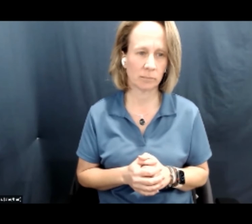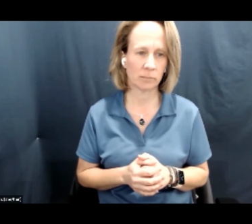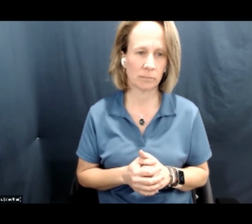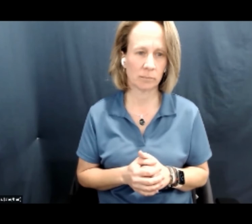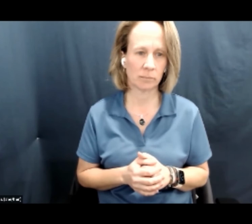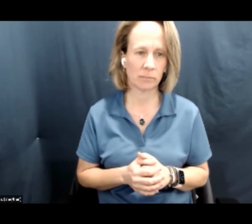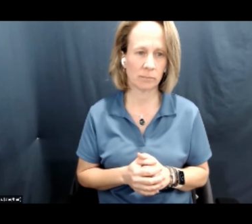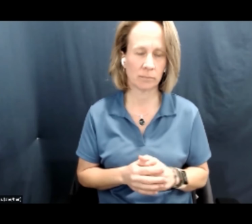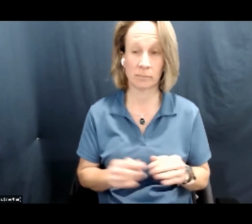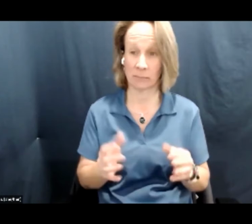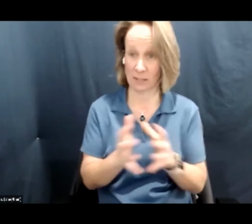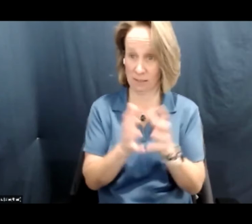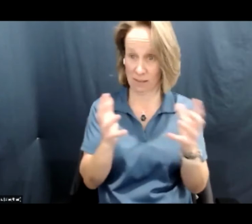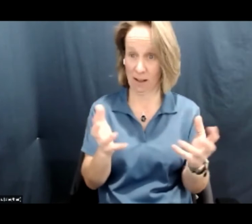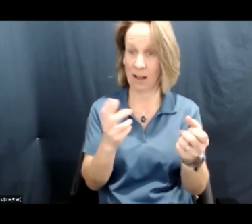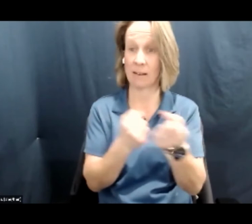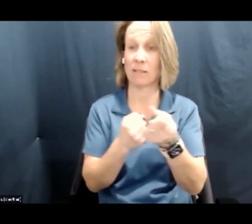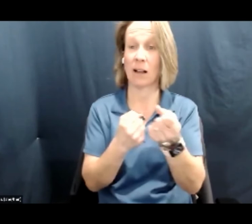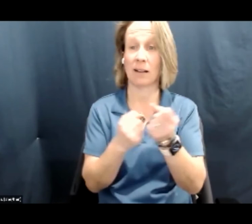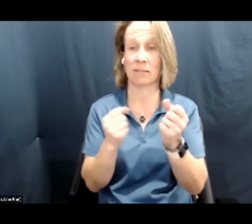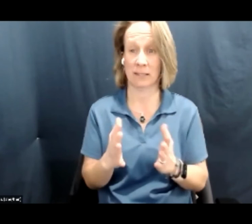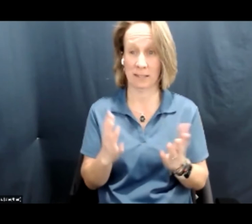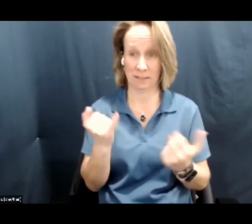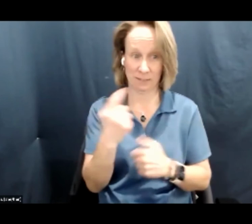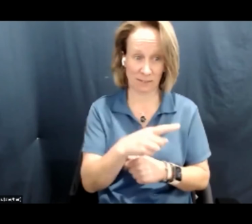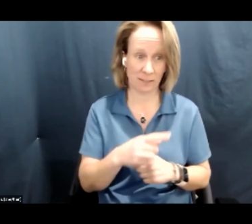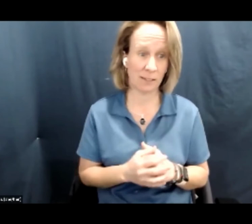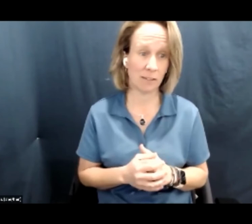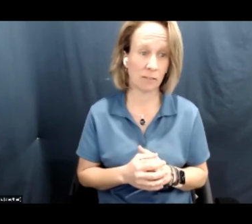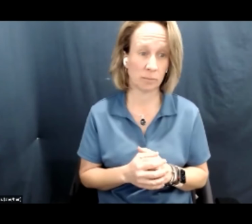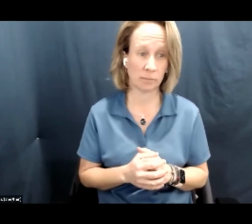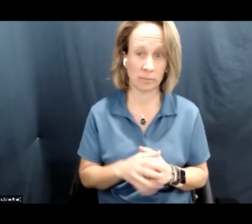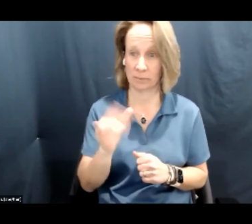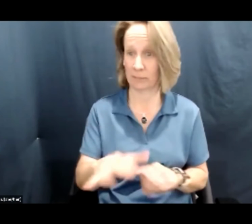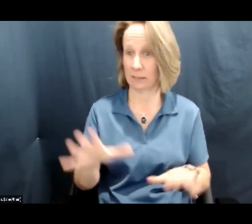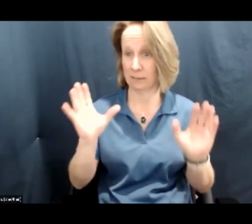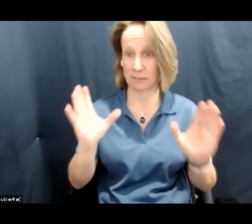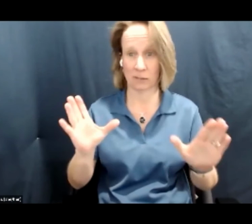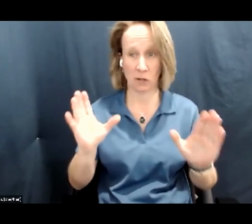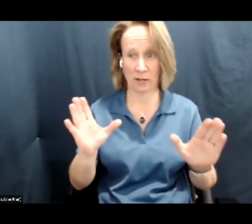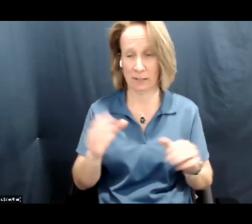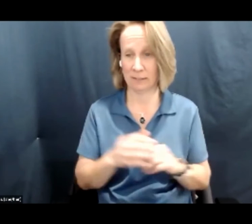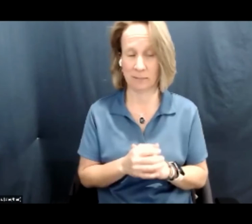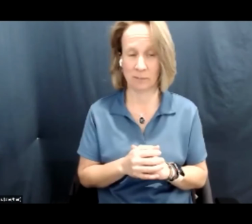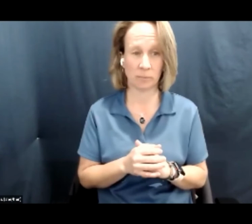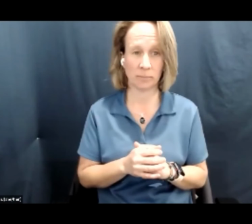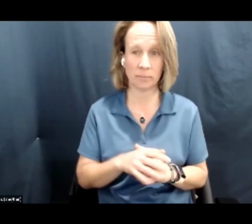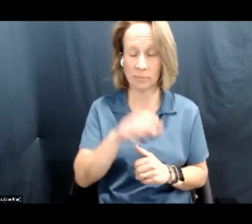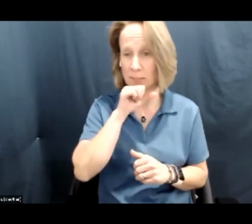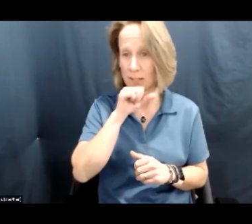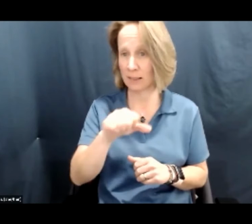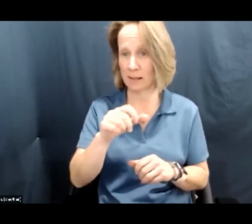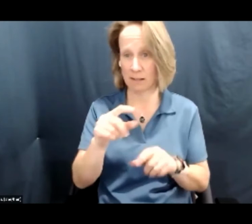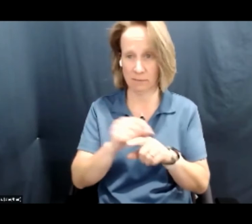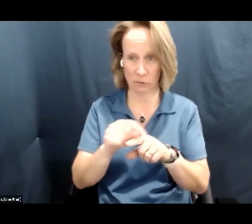Lots of advocates today, which is great. I love training